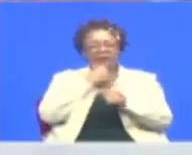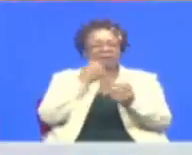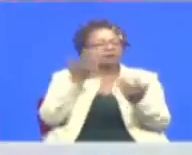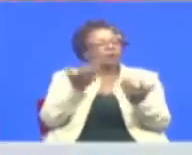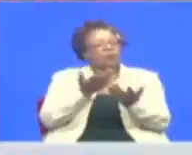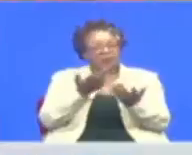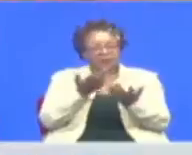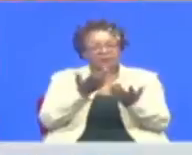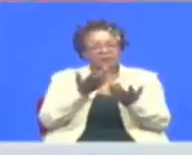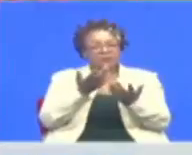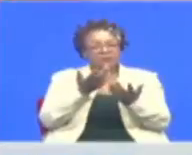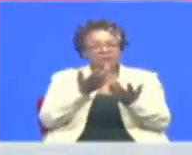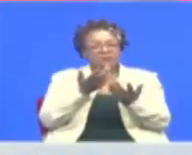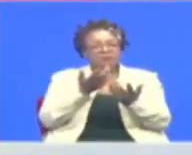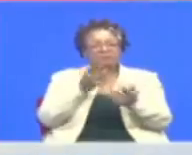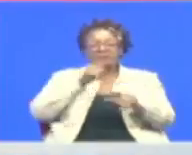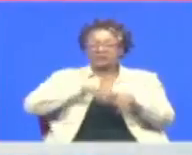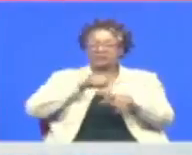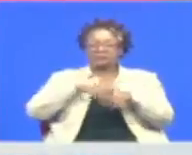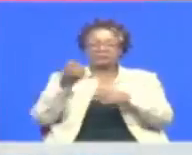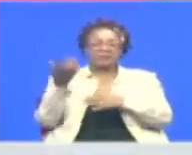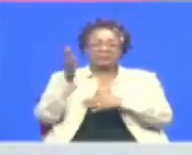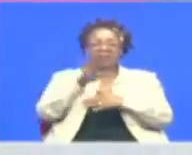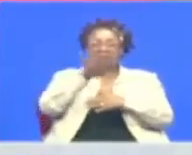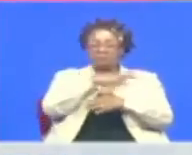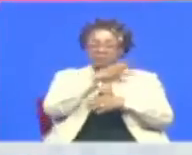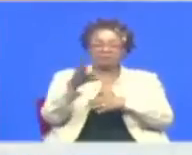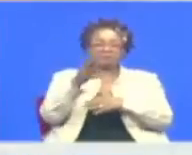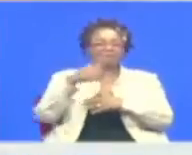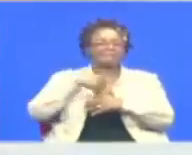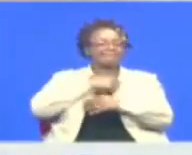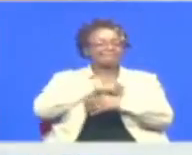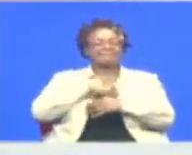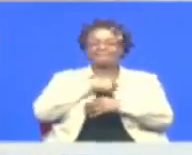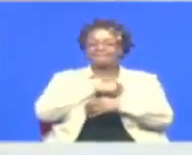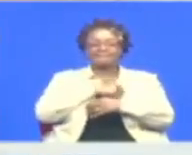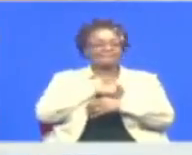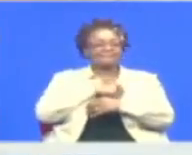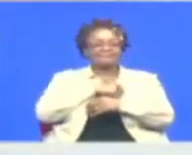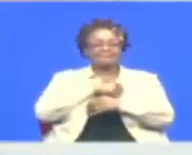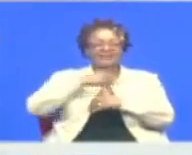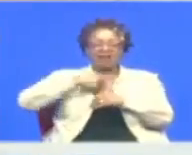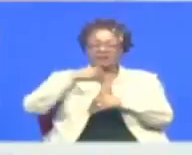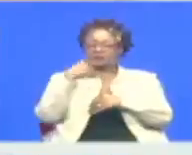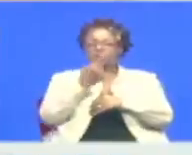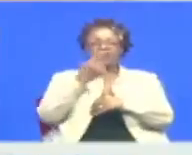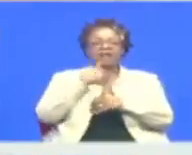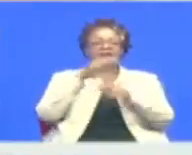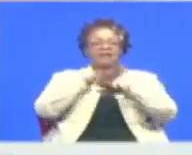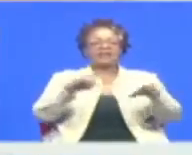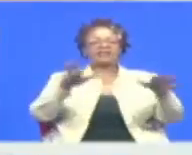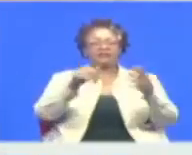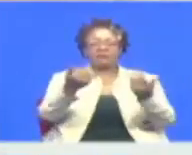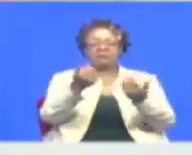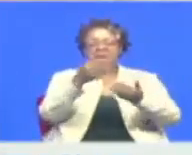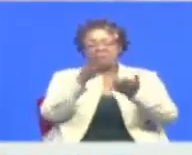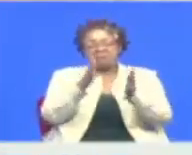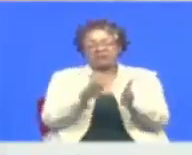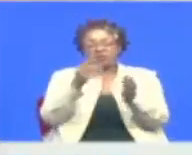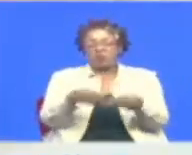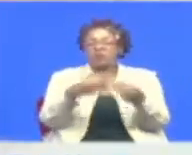When Gladys had returned from detention, she was quite unfortunate. Having only gotten land from a well-wisher, she